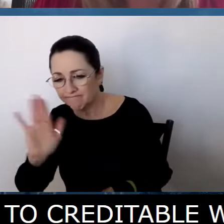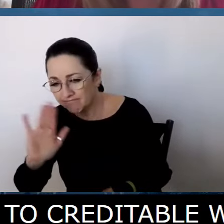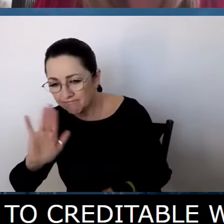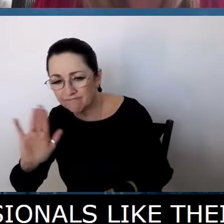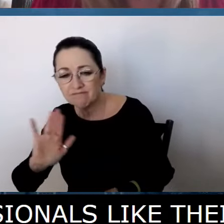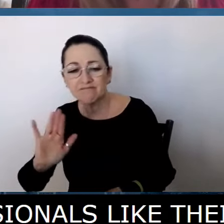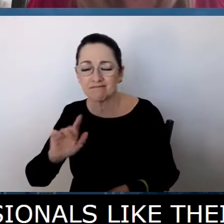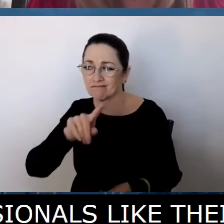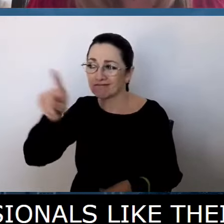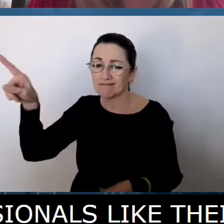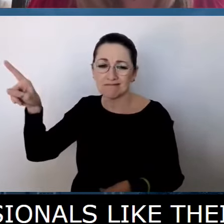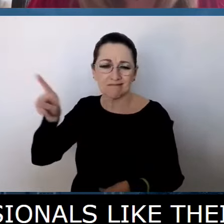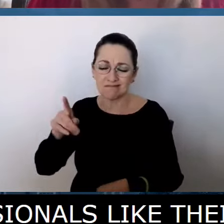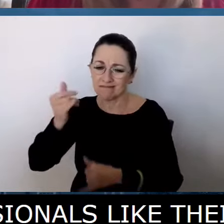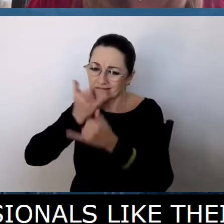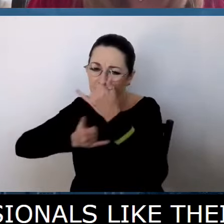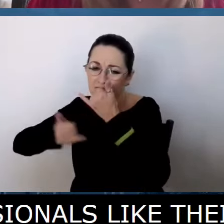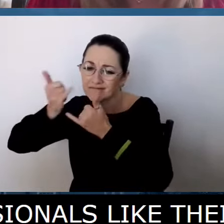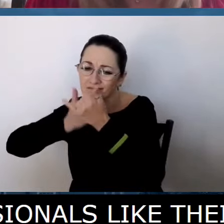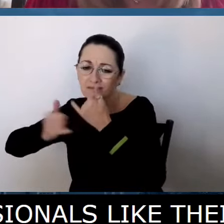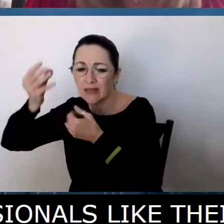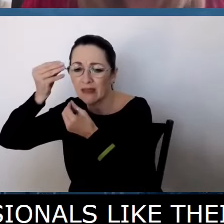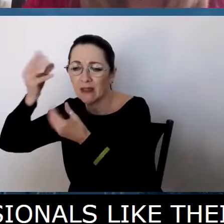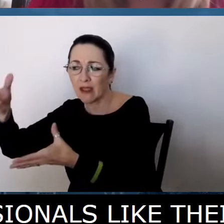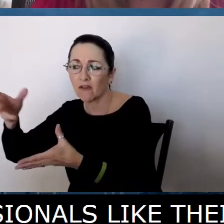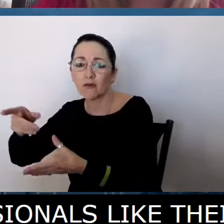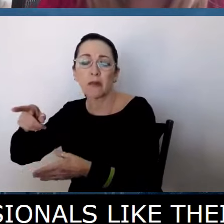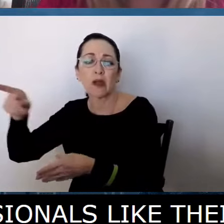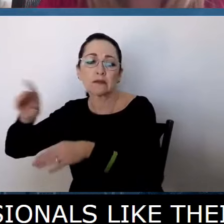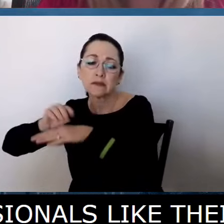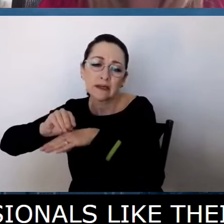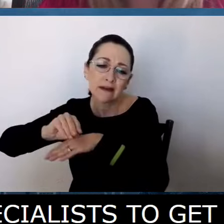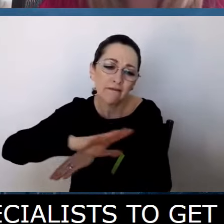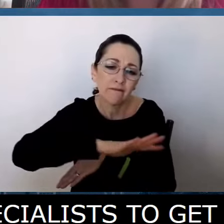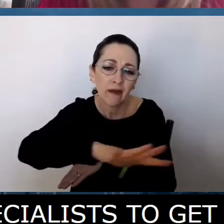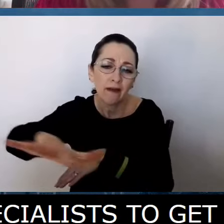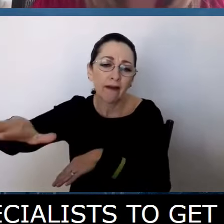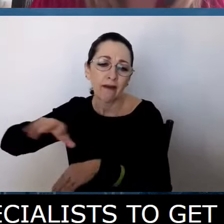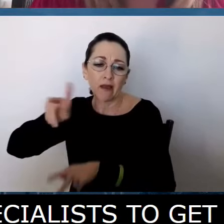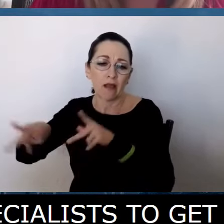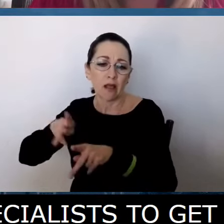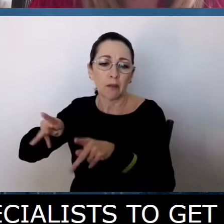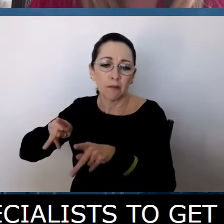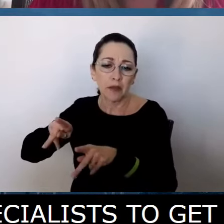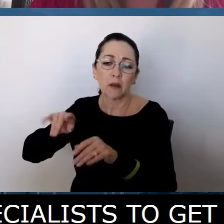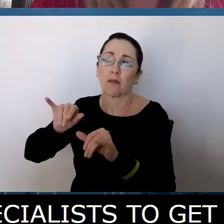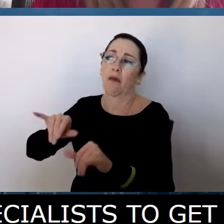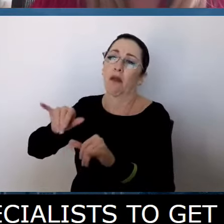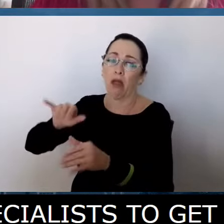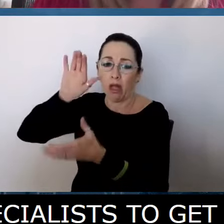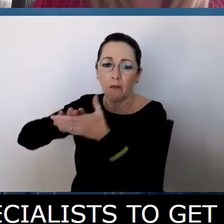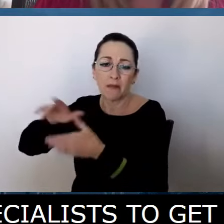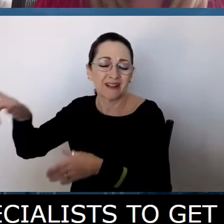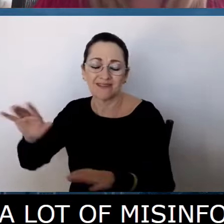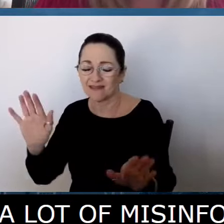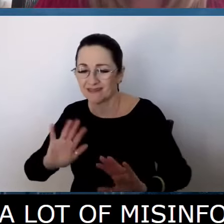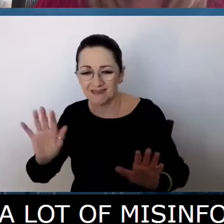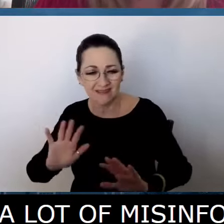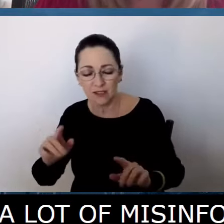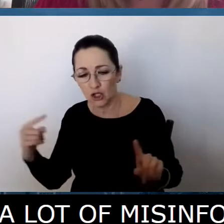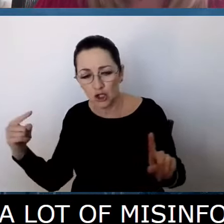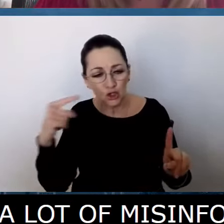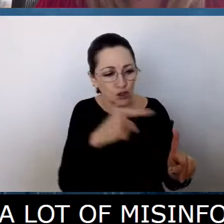lot of misinformation out there that's really swaying people. And we hope that people will really look